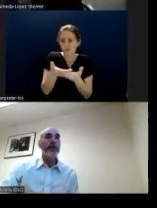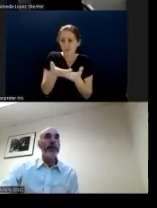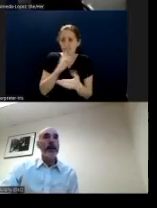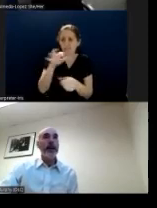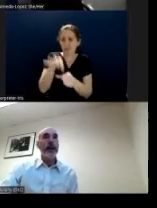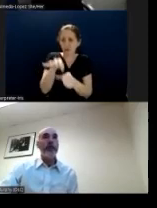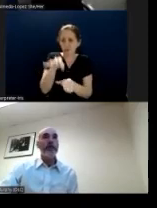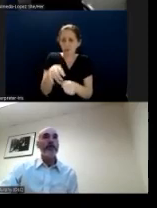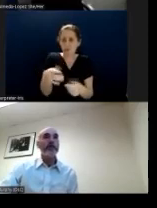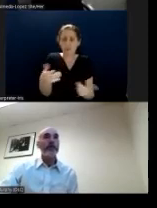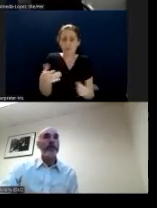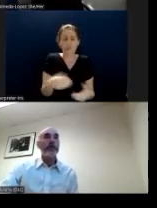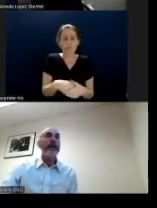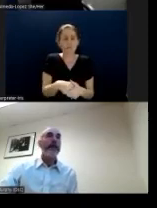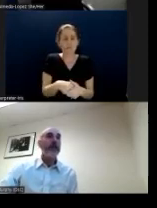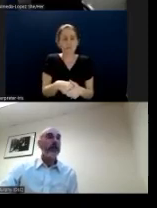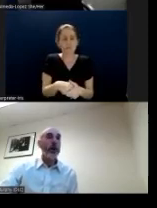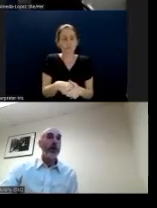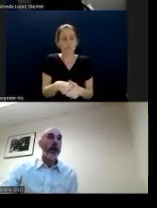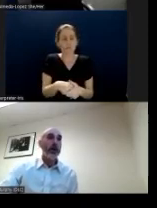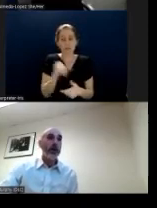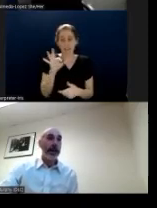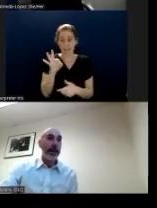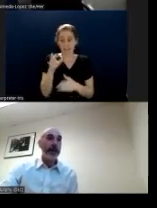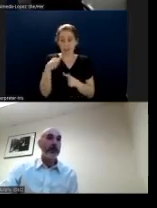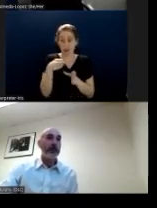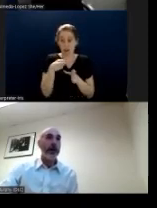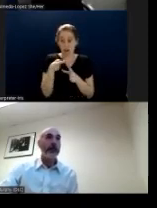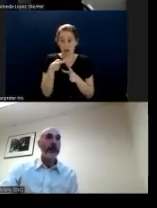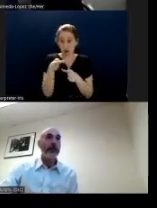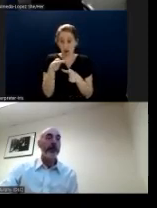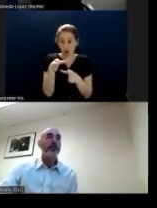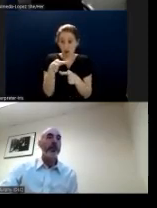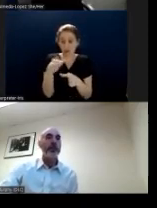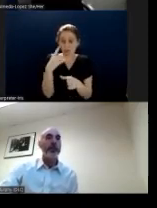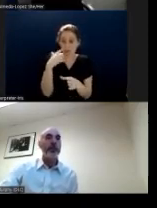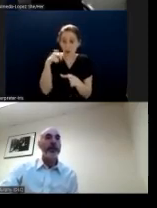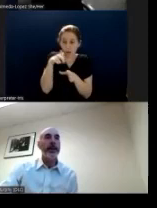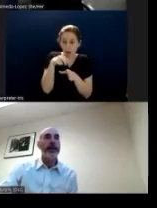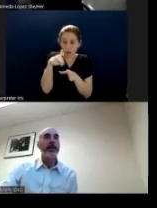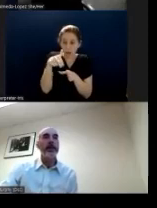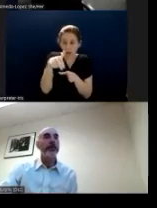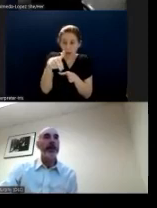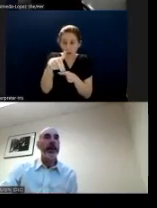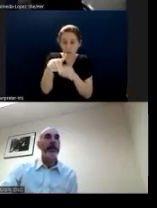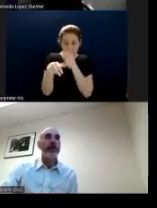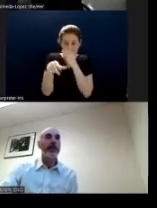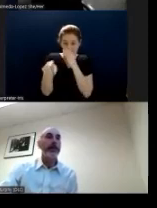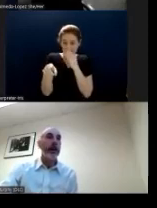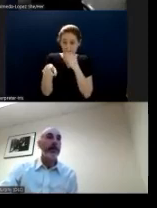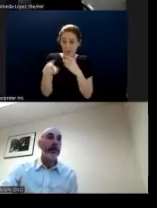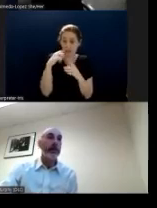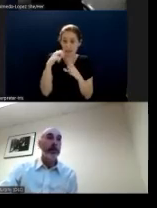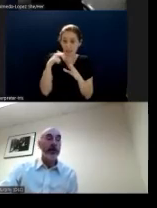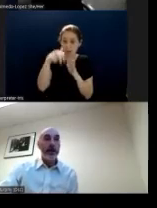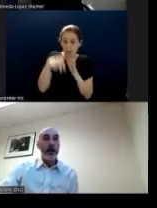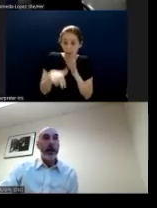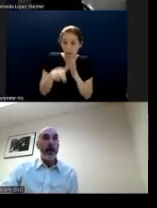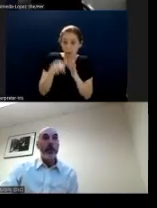place? If so, on those paths of travel, on those routes that you'll be taking, are there changes in